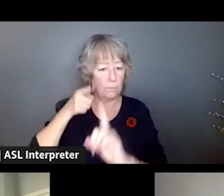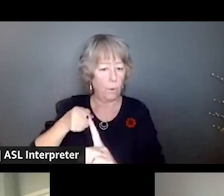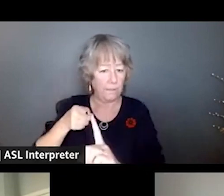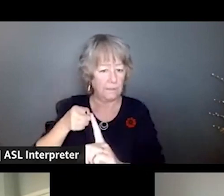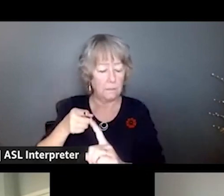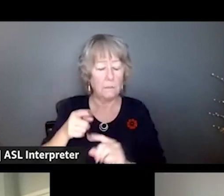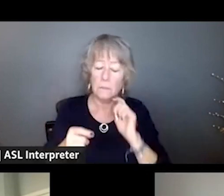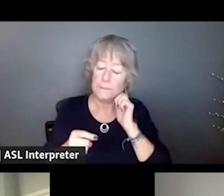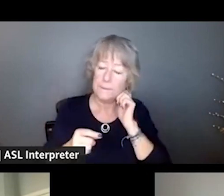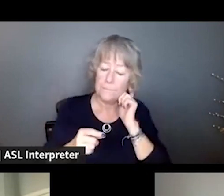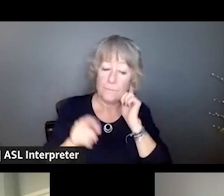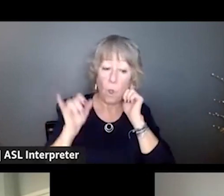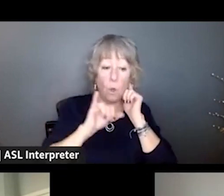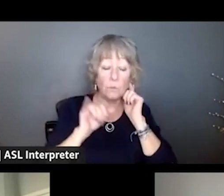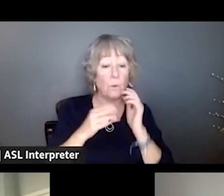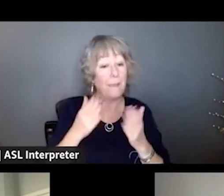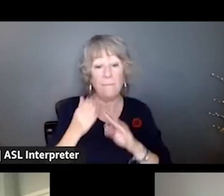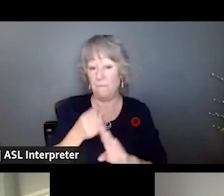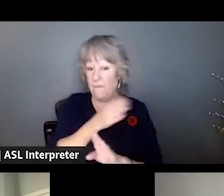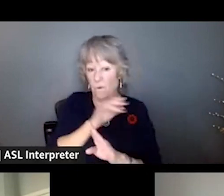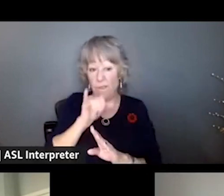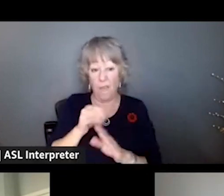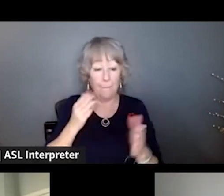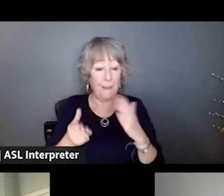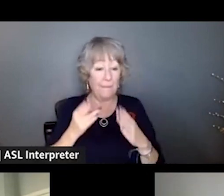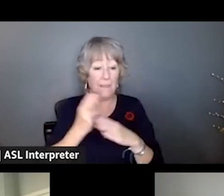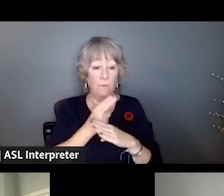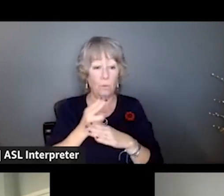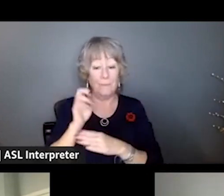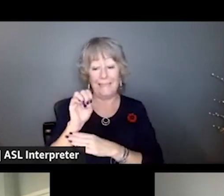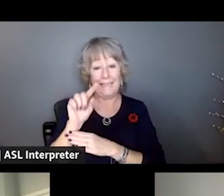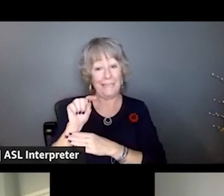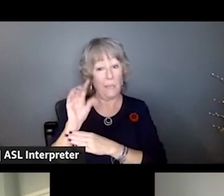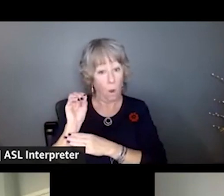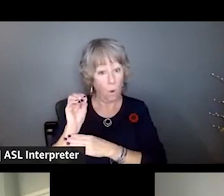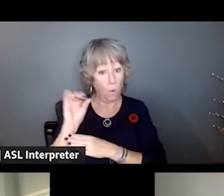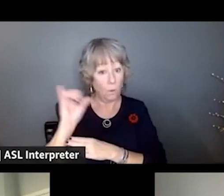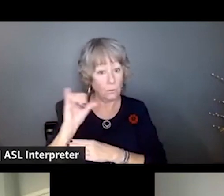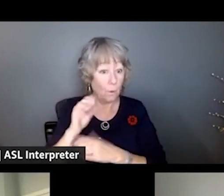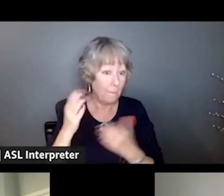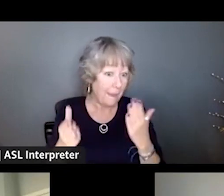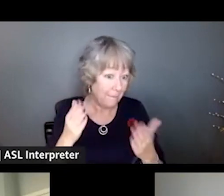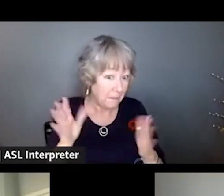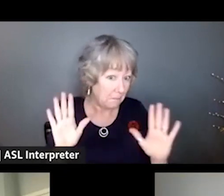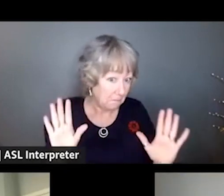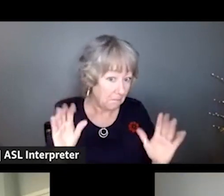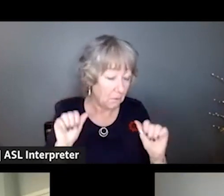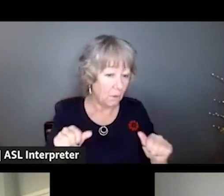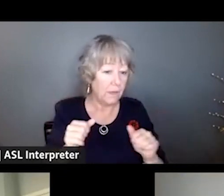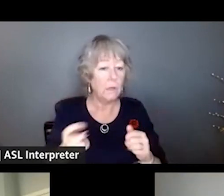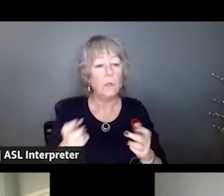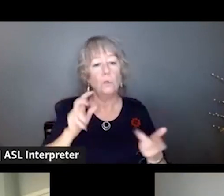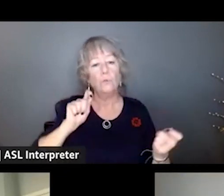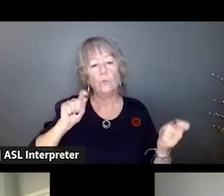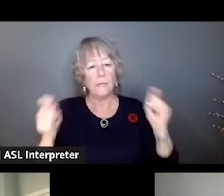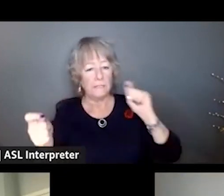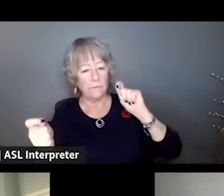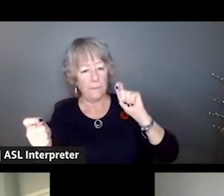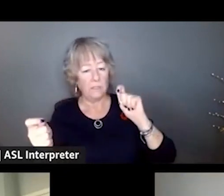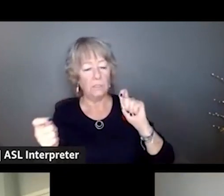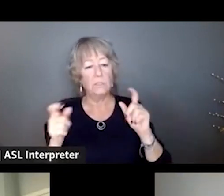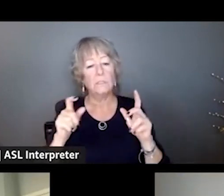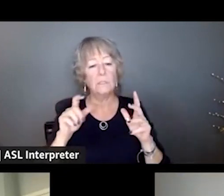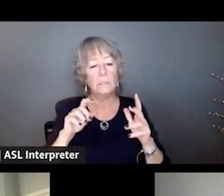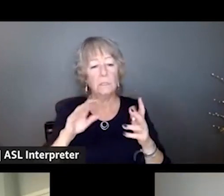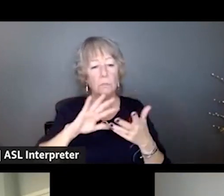may also decide they want to, they may use ETL, by the way, or some sort of transformation technology